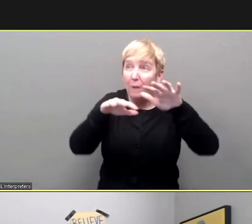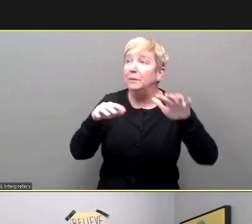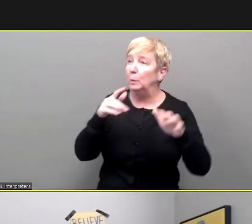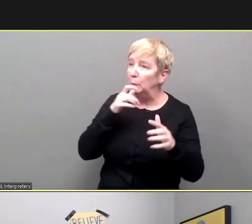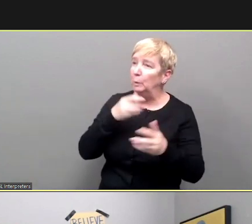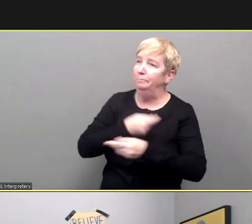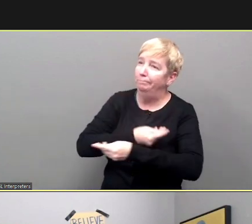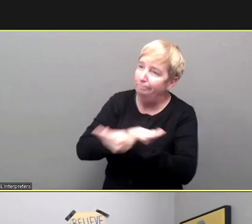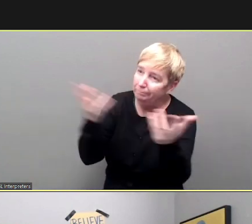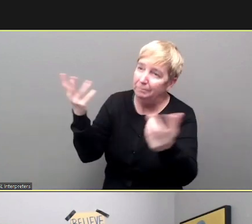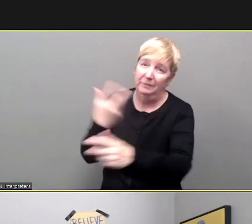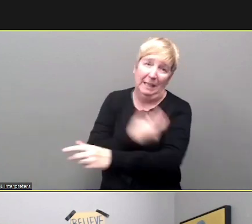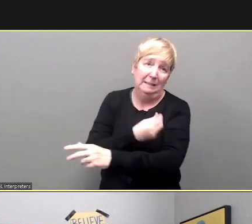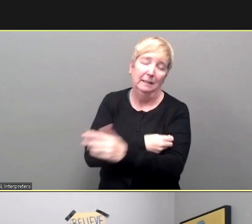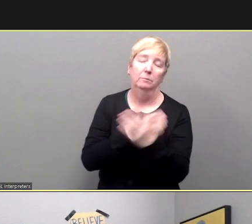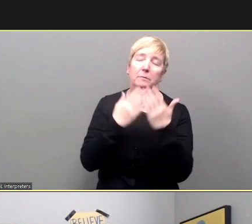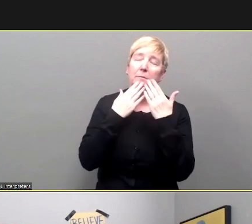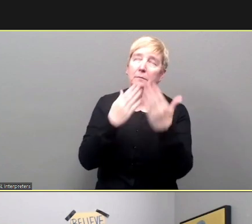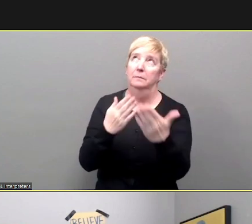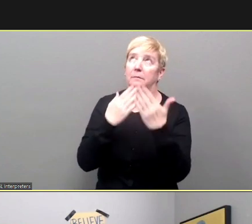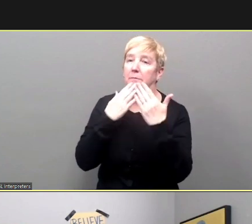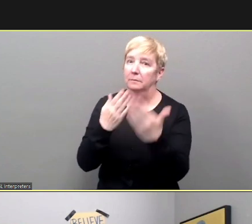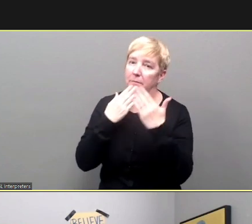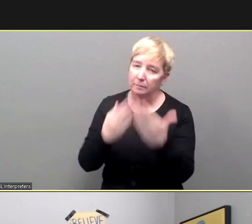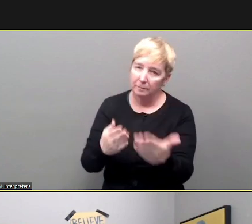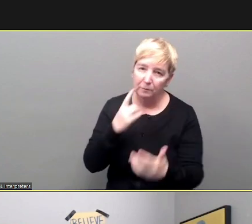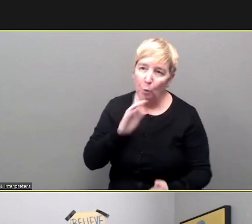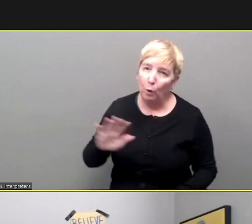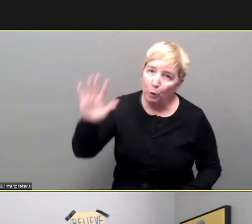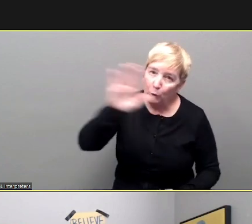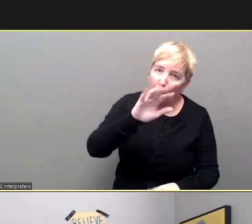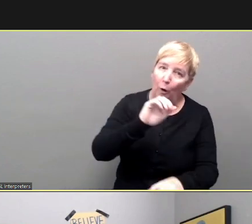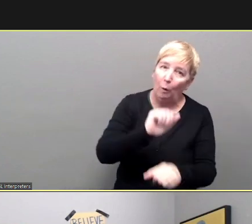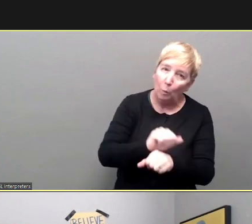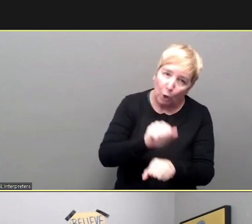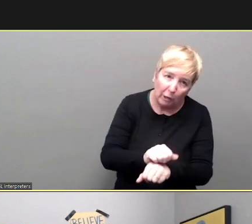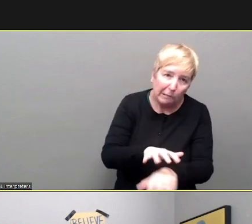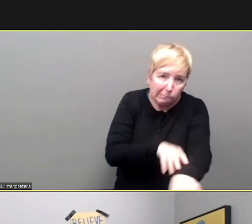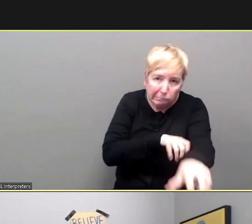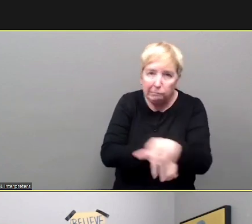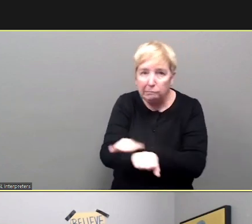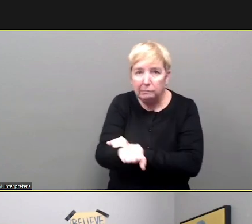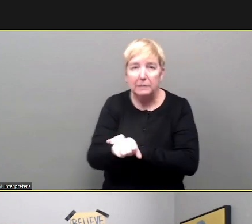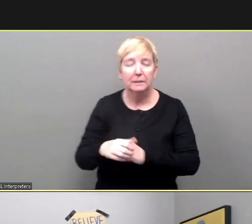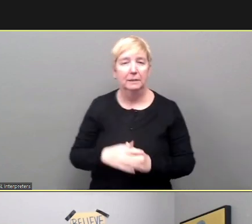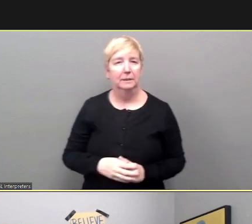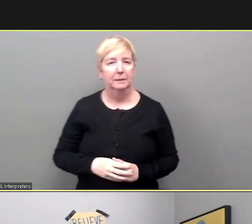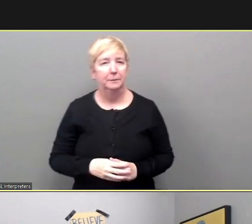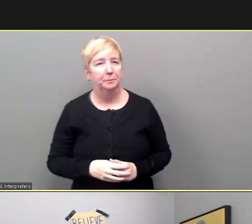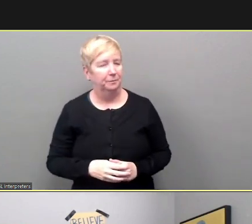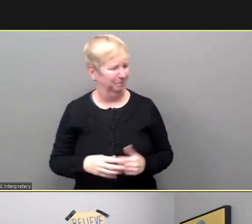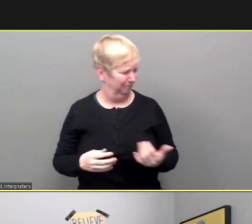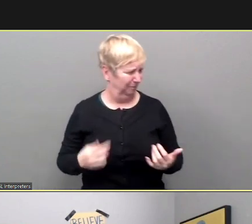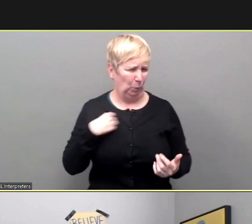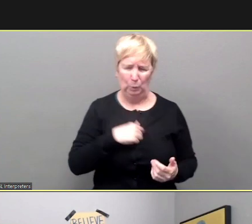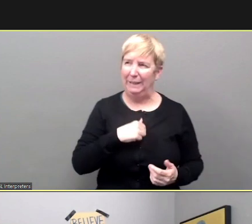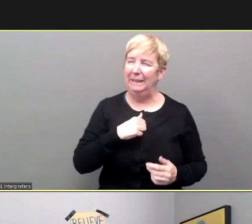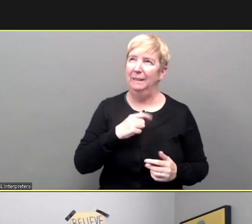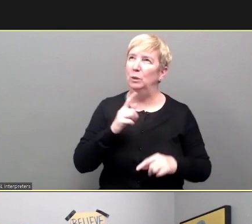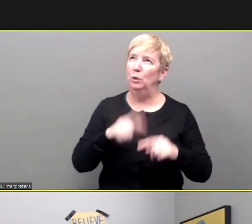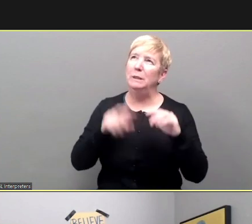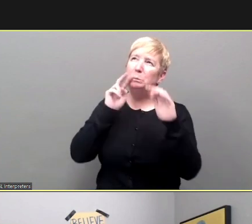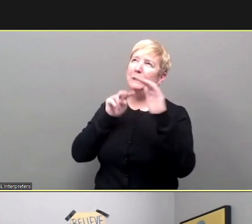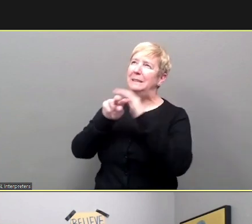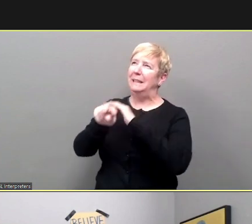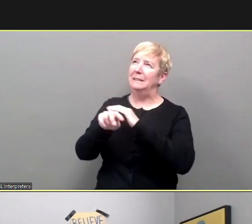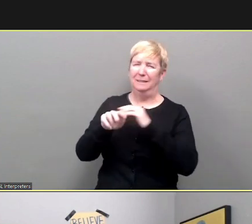contributed to giving the vaccine, we're so grateful for all your work. And we didn't think we'd be in this place with COVID right now, but because of you,